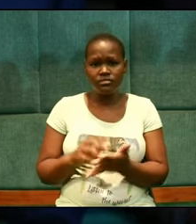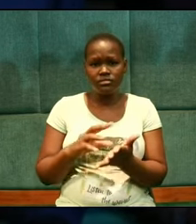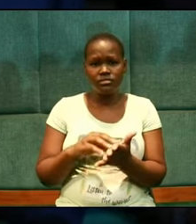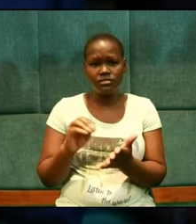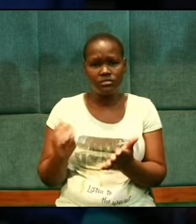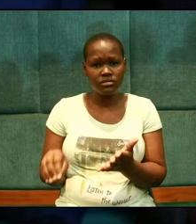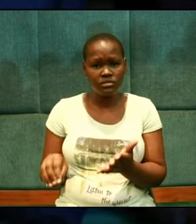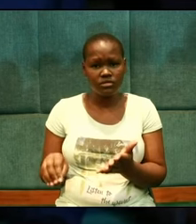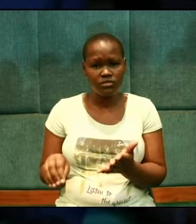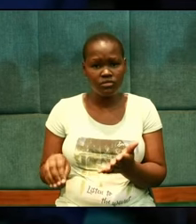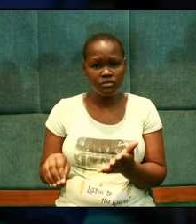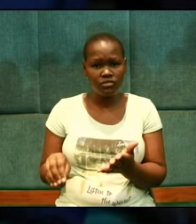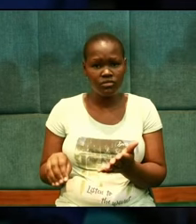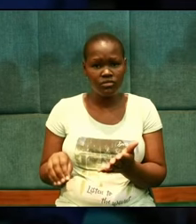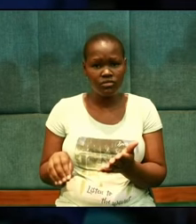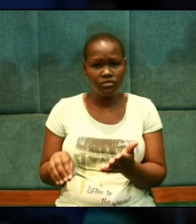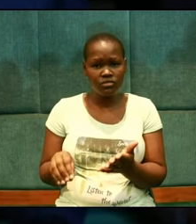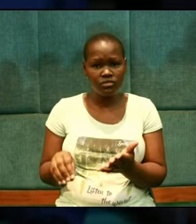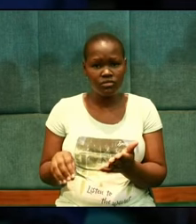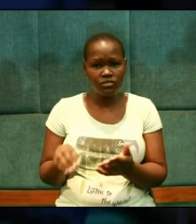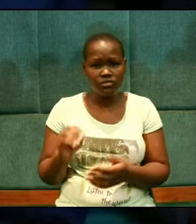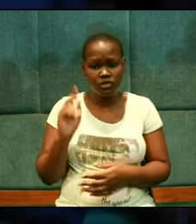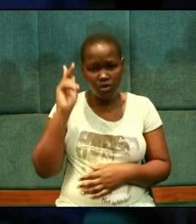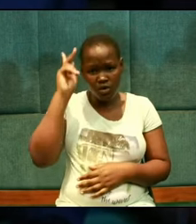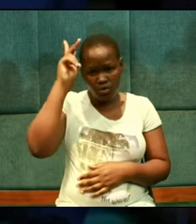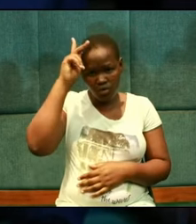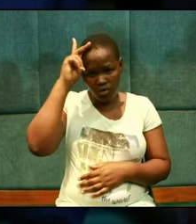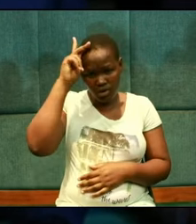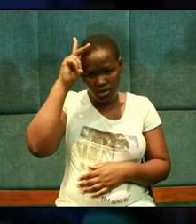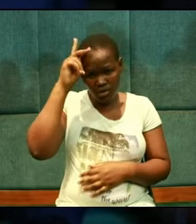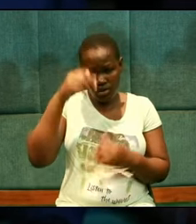Remove this lack of knowledge